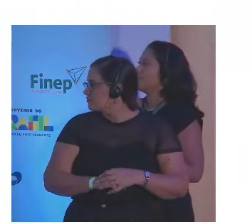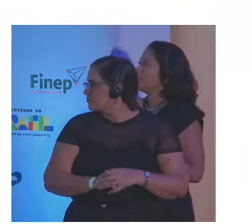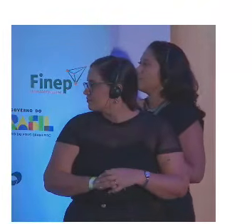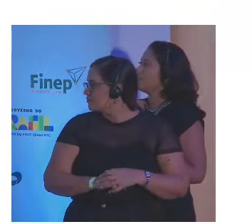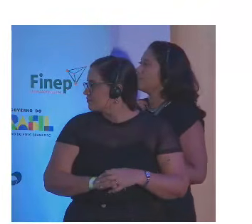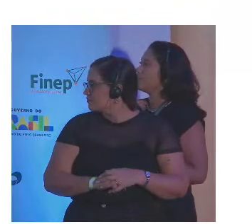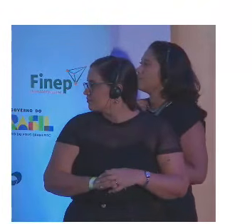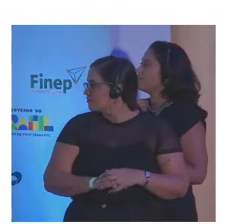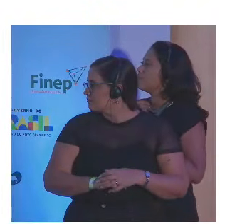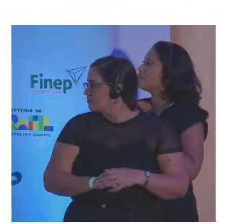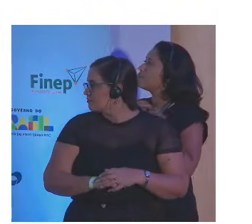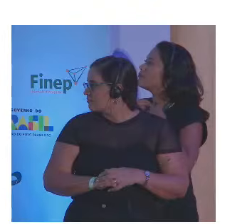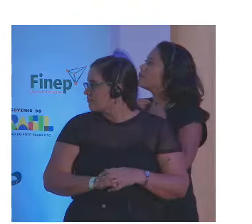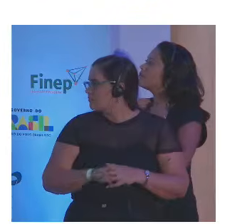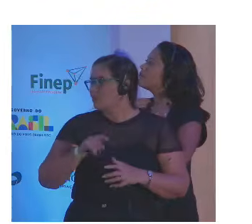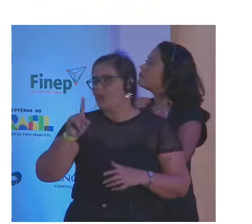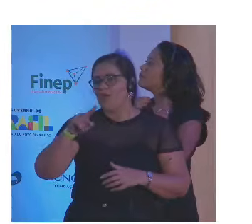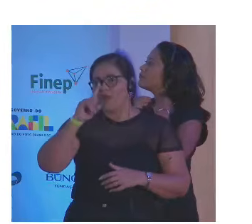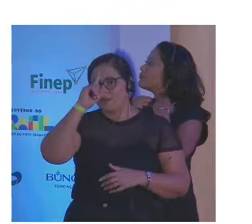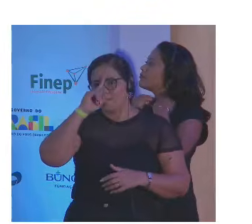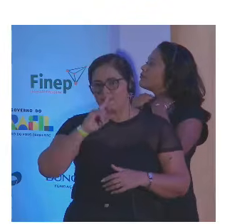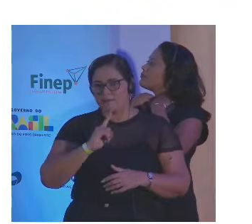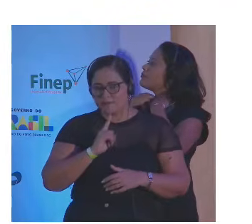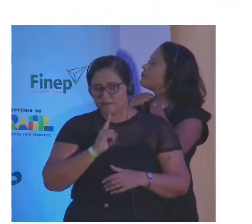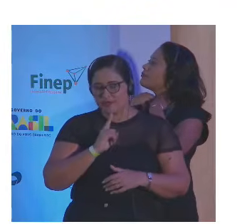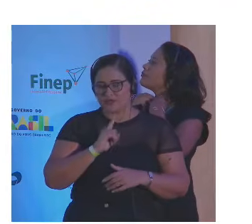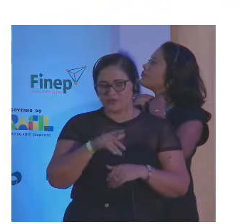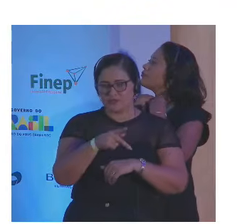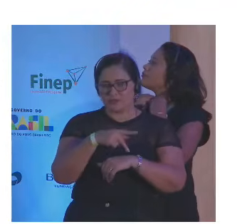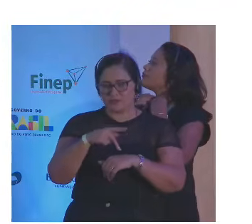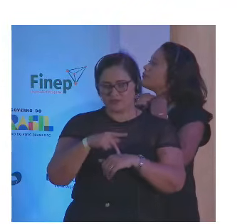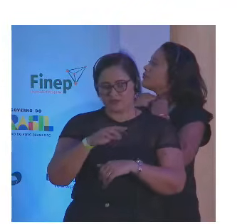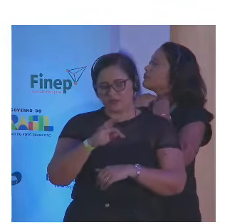this is an image from Thailand of a bleached reef.